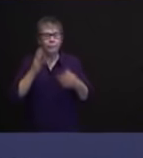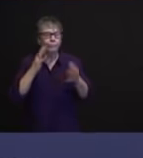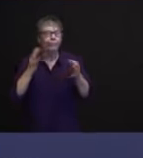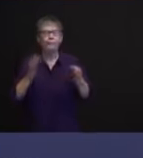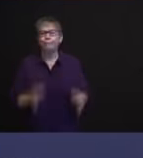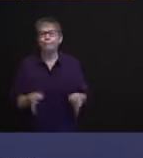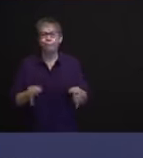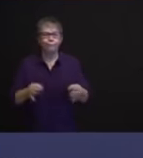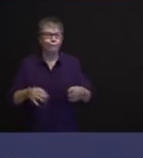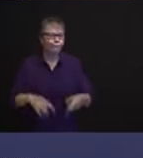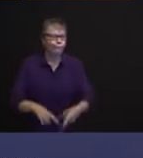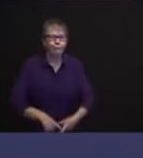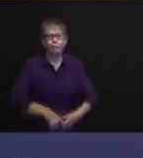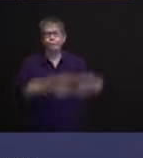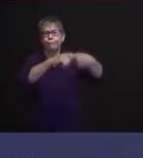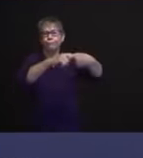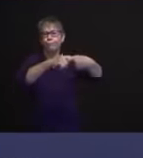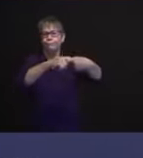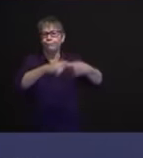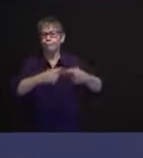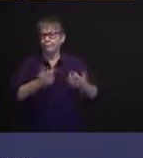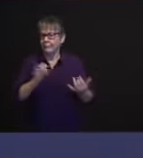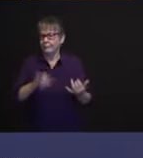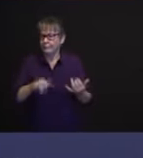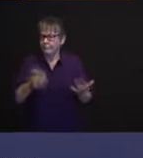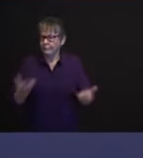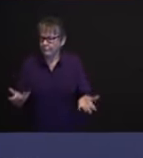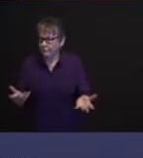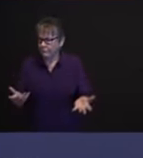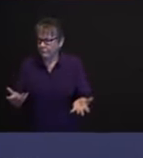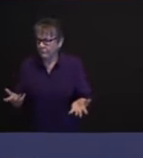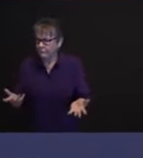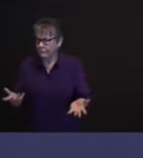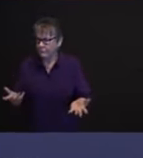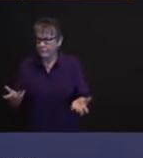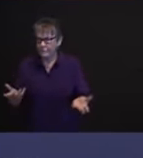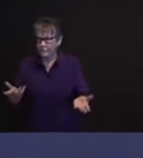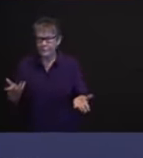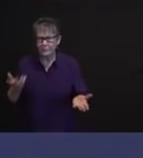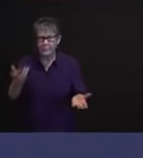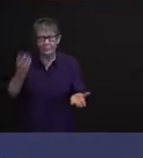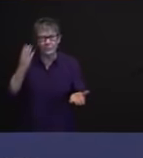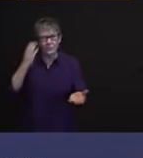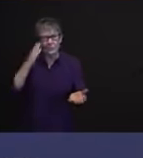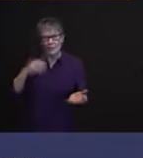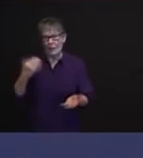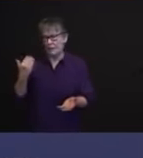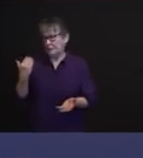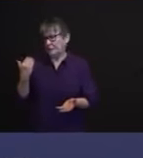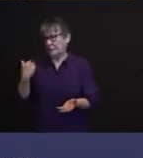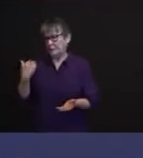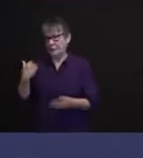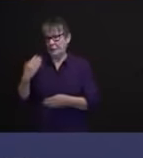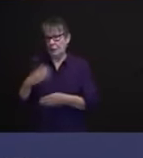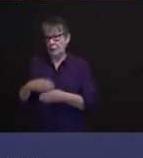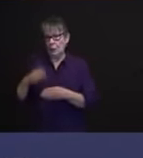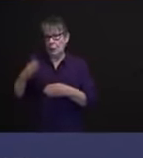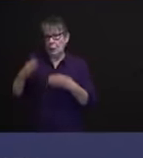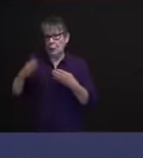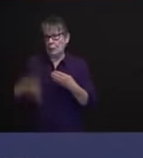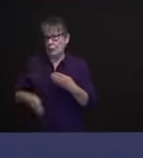anti-vax, anti-mask. We got protested over the weekend. Folks,